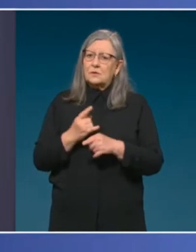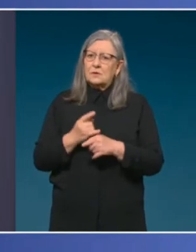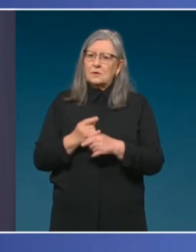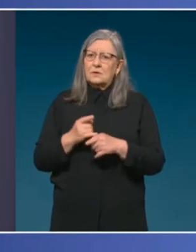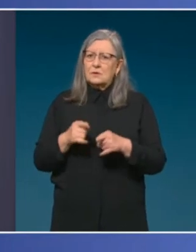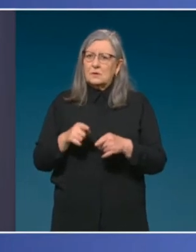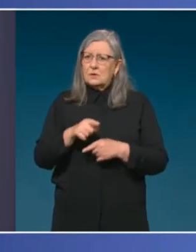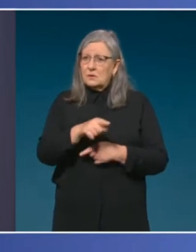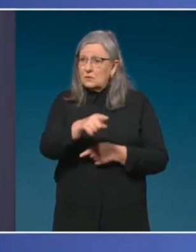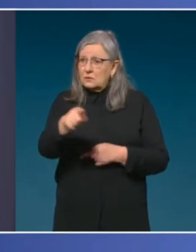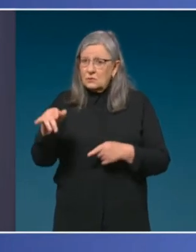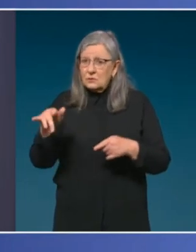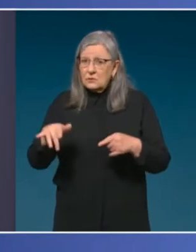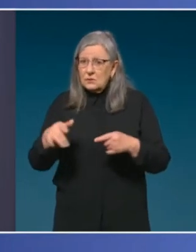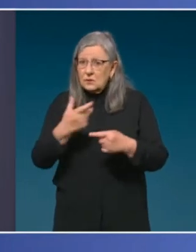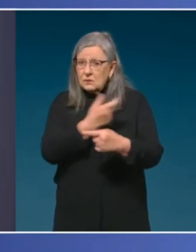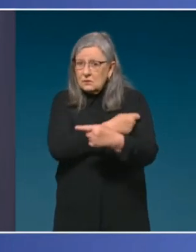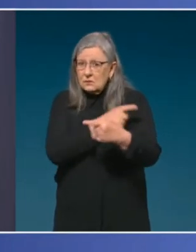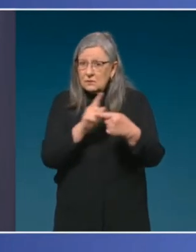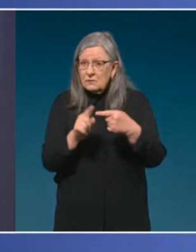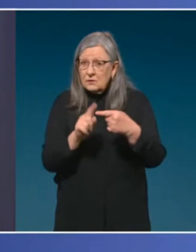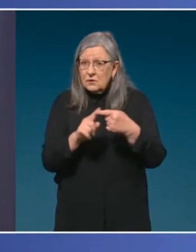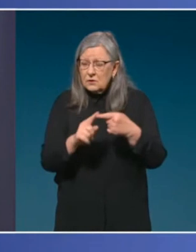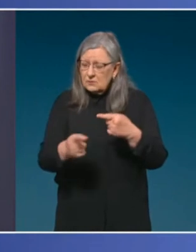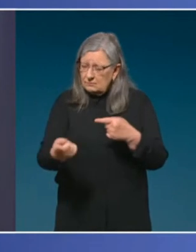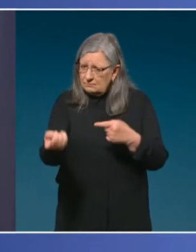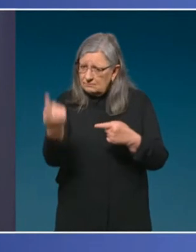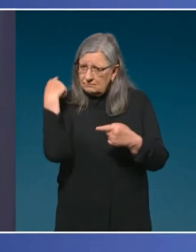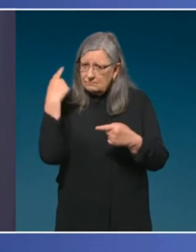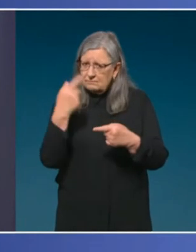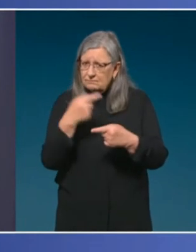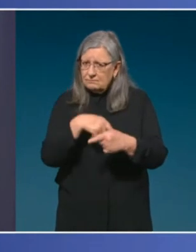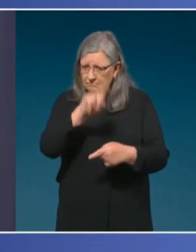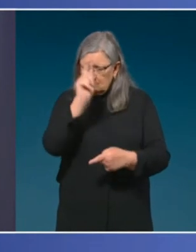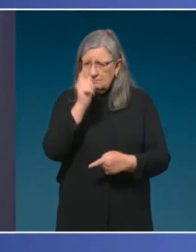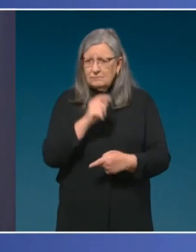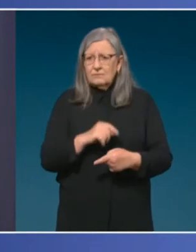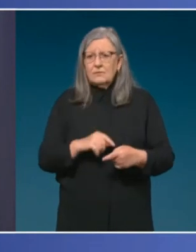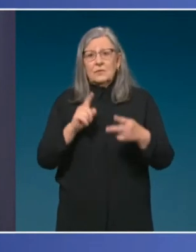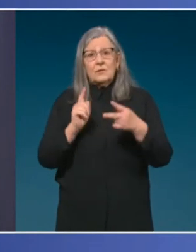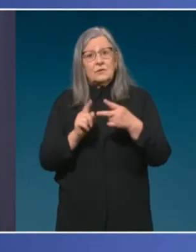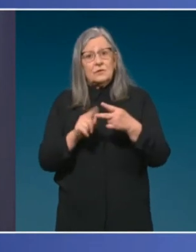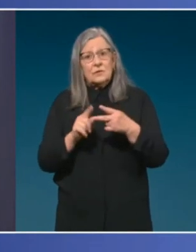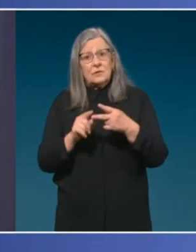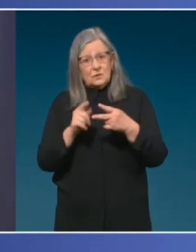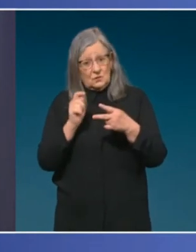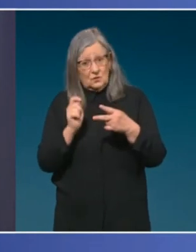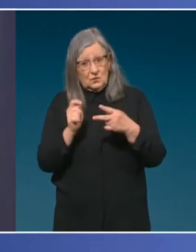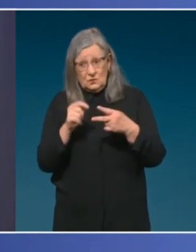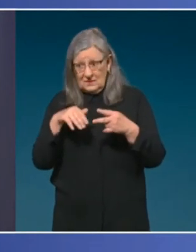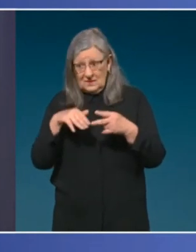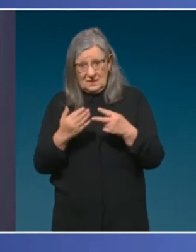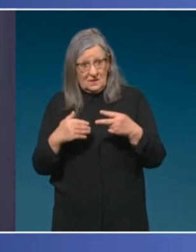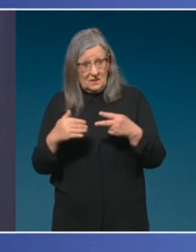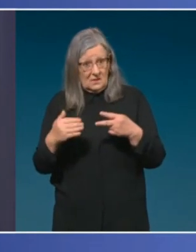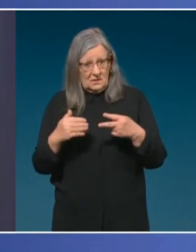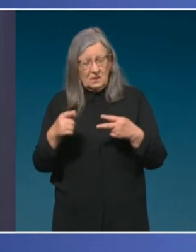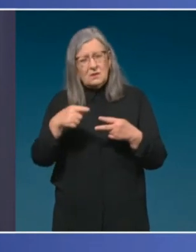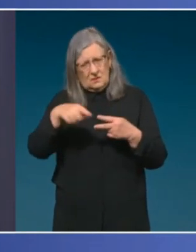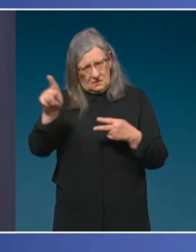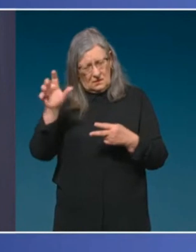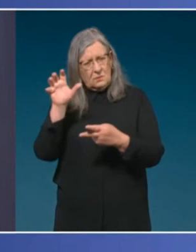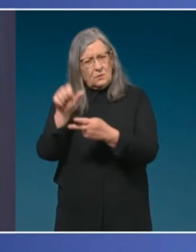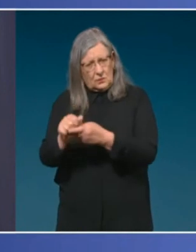first doses to come forward for first doses, those that are due for their second doses to come forward for their